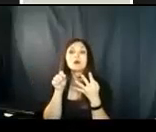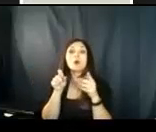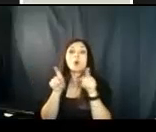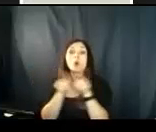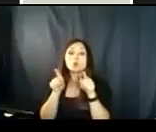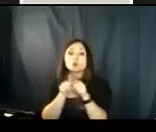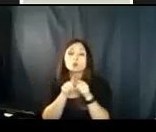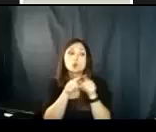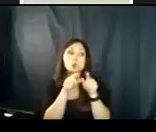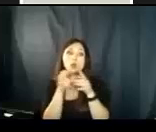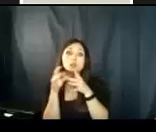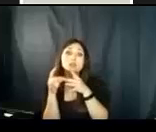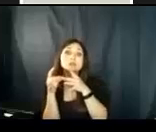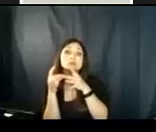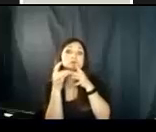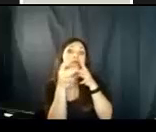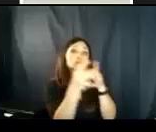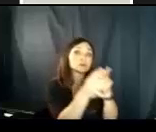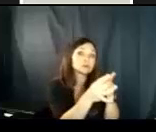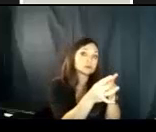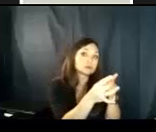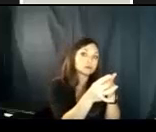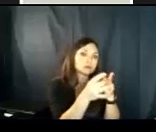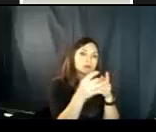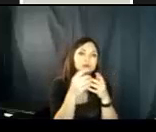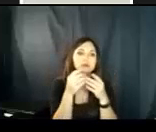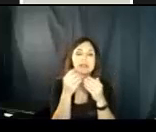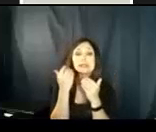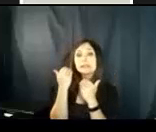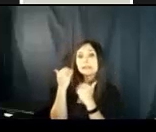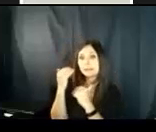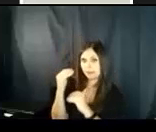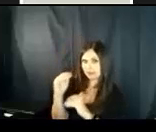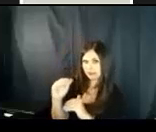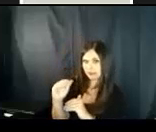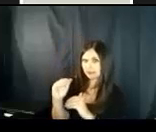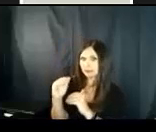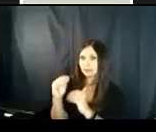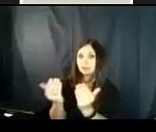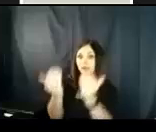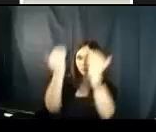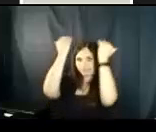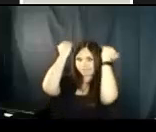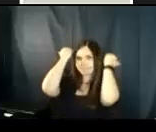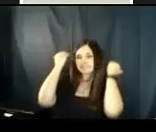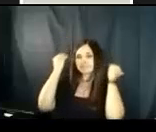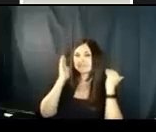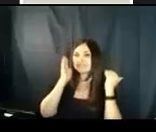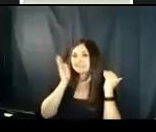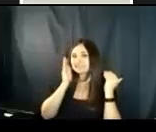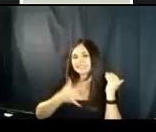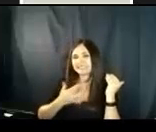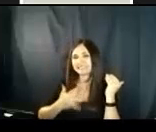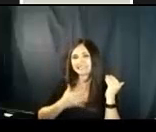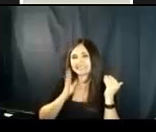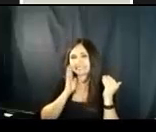them to limit the overwhelm that they're going to get. Okay,